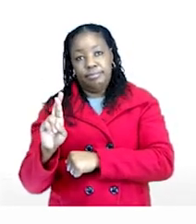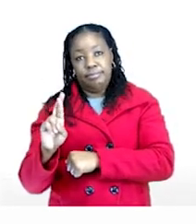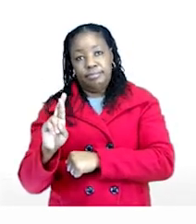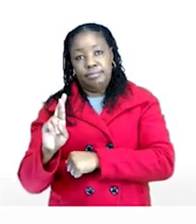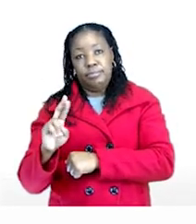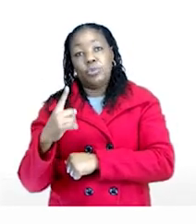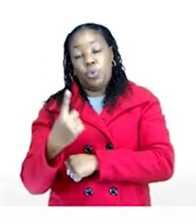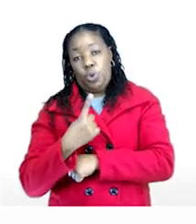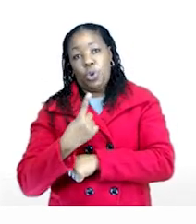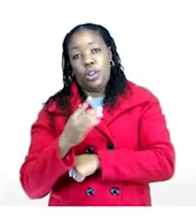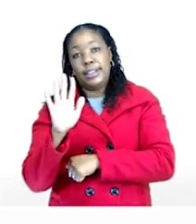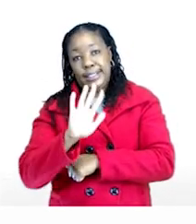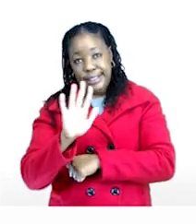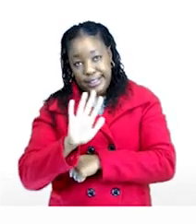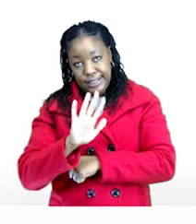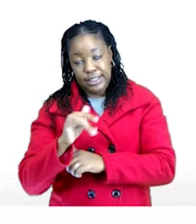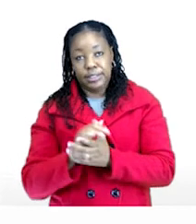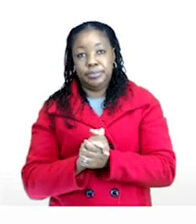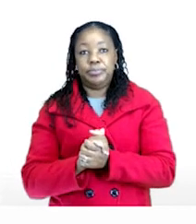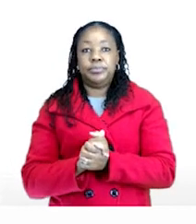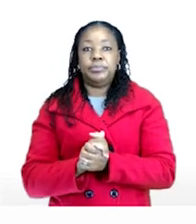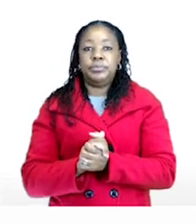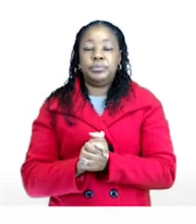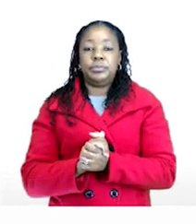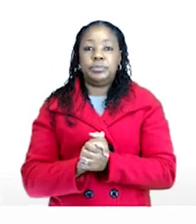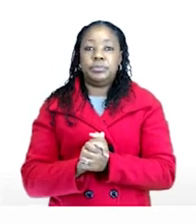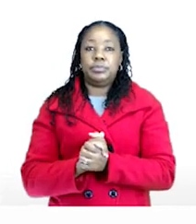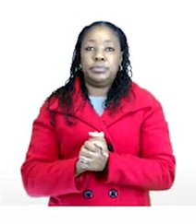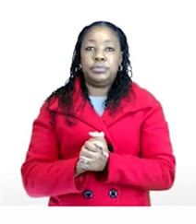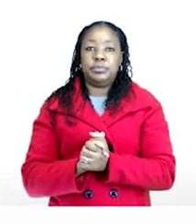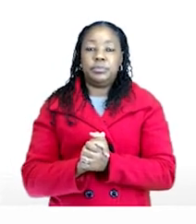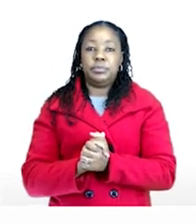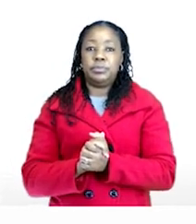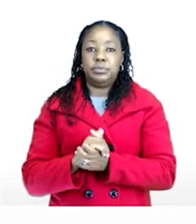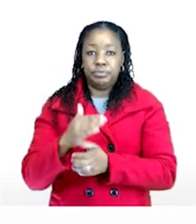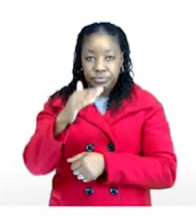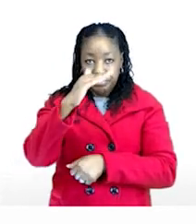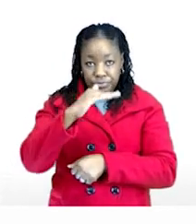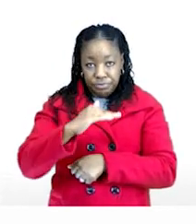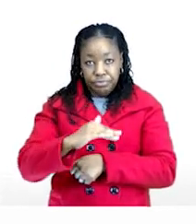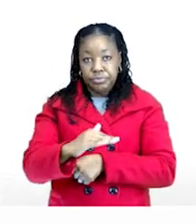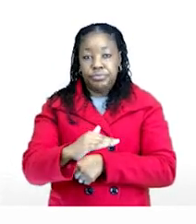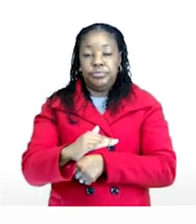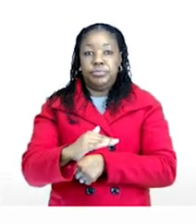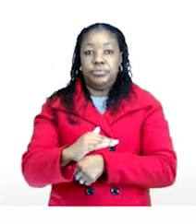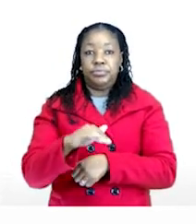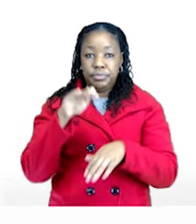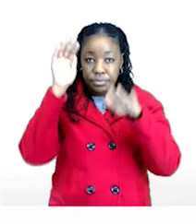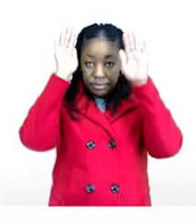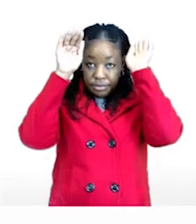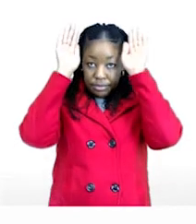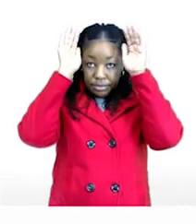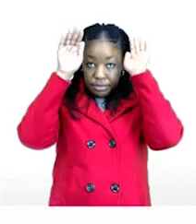side will show you the correct directions. Let's look at the last part of